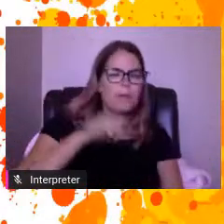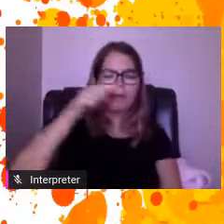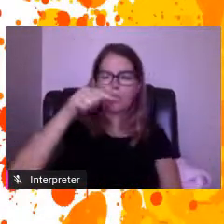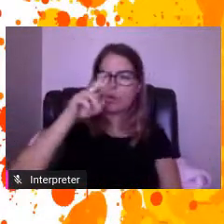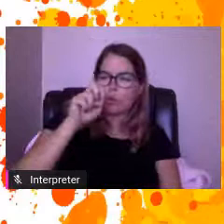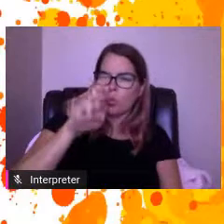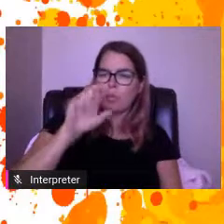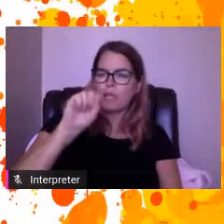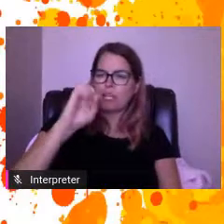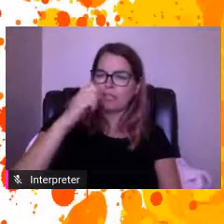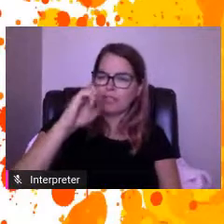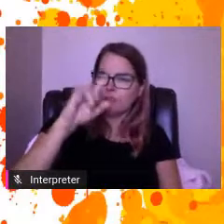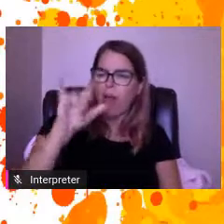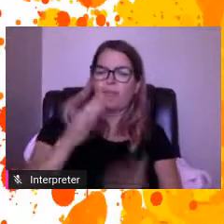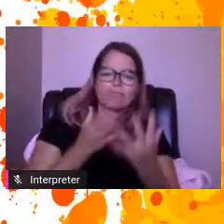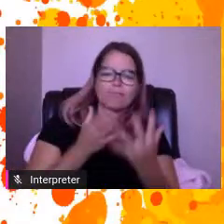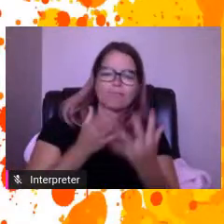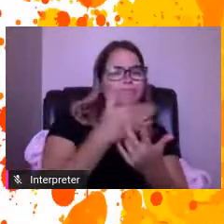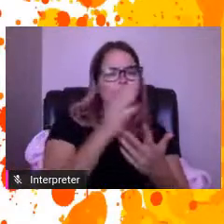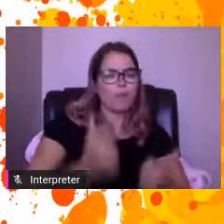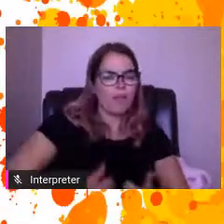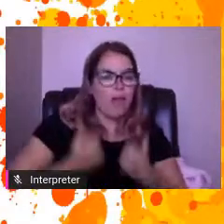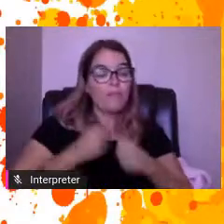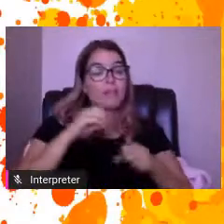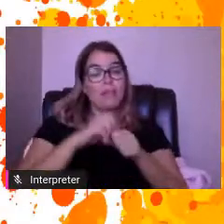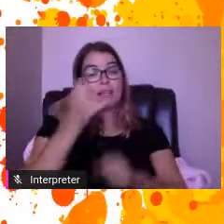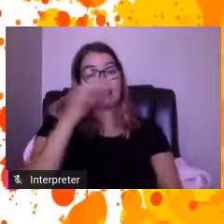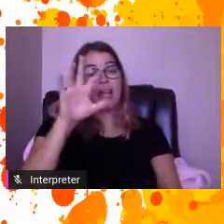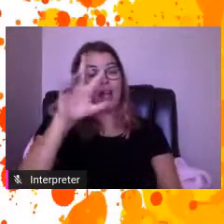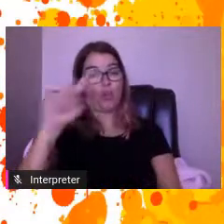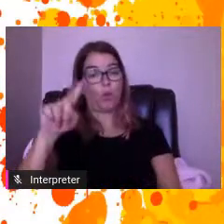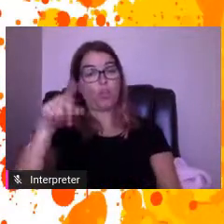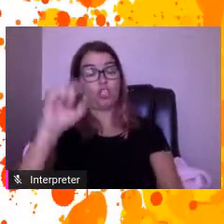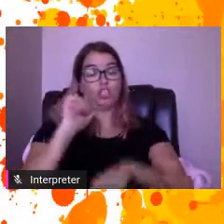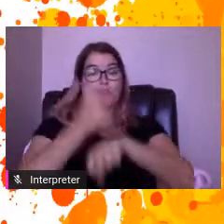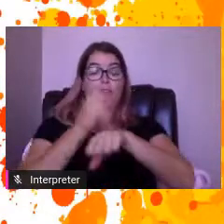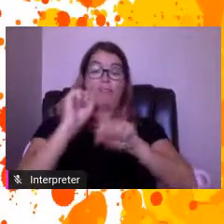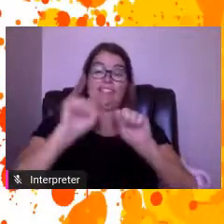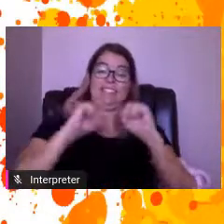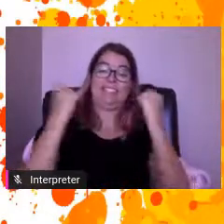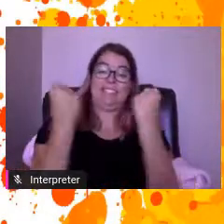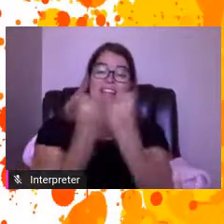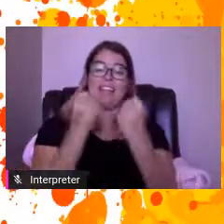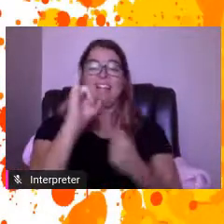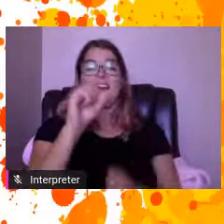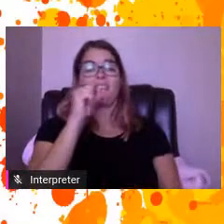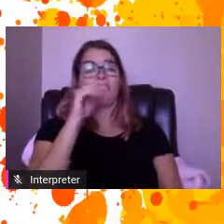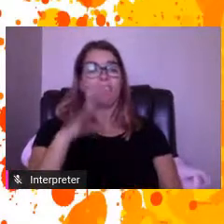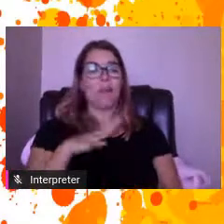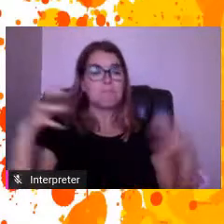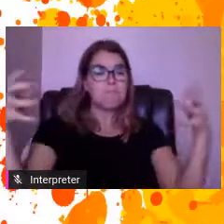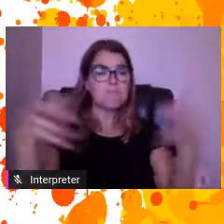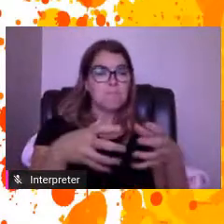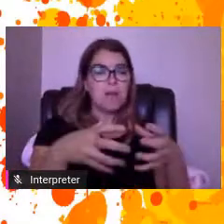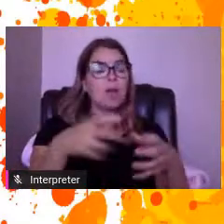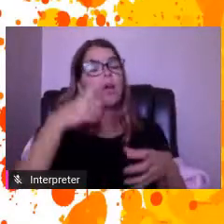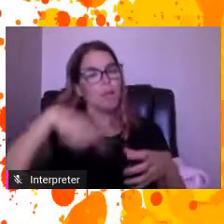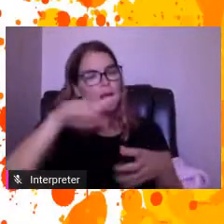life. In 1931, she was a founding member of La Société des Femmes Artistes Modernes, a